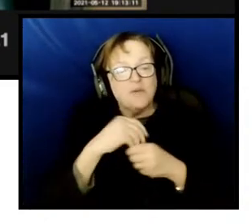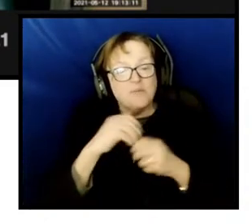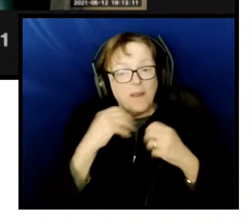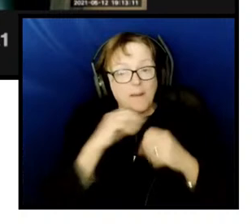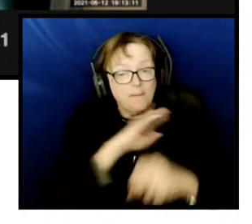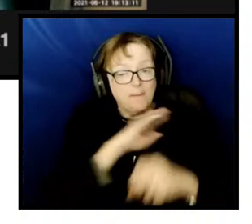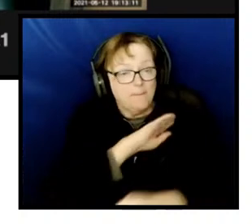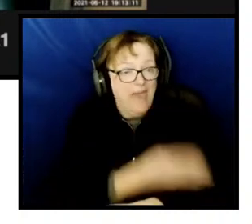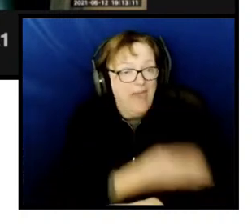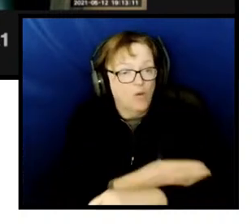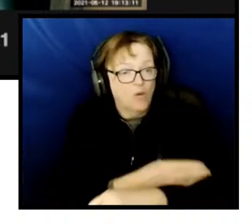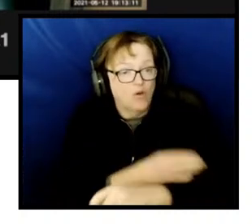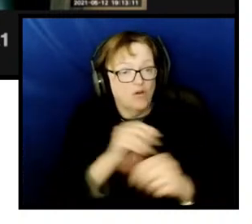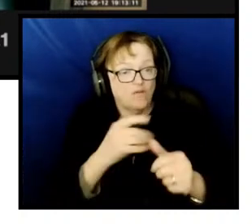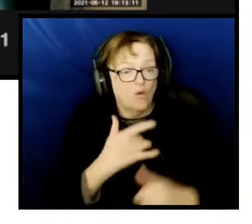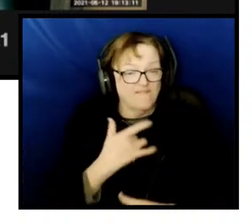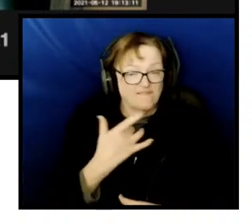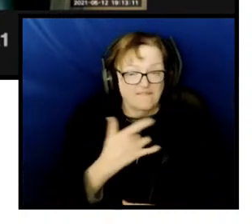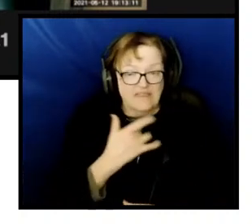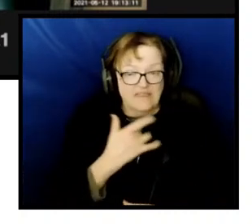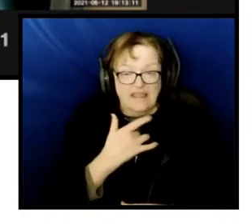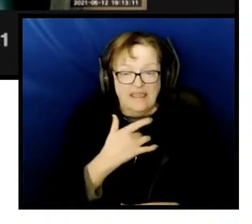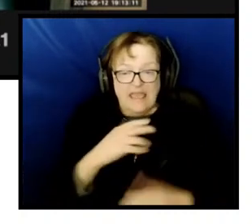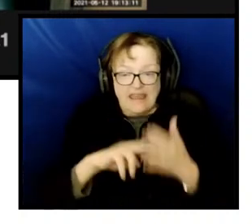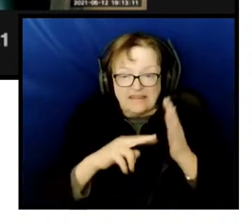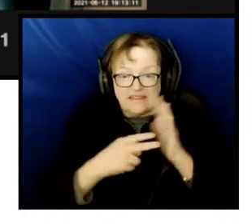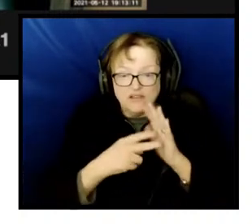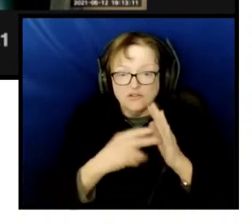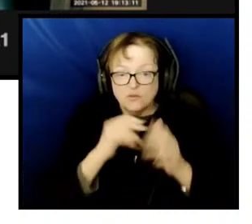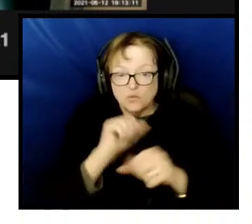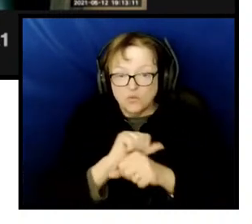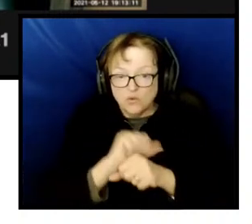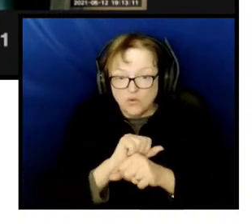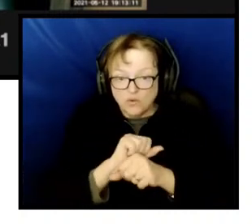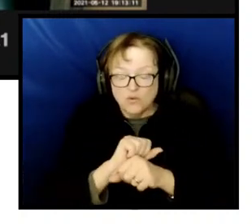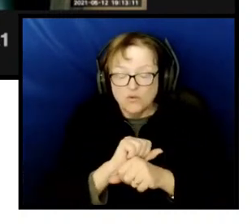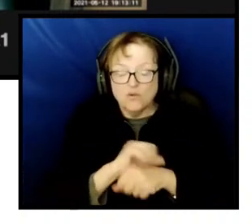for healing and for intentional work.